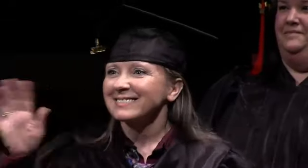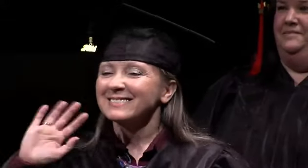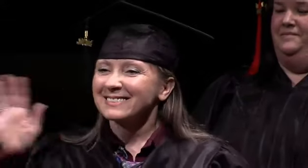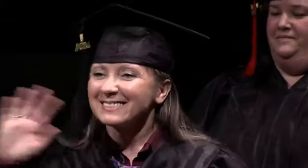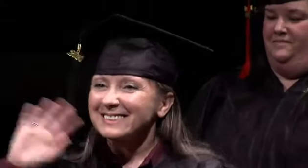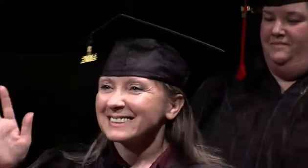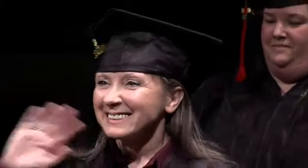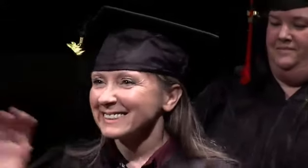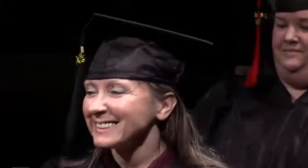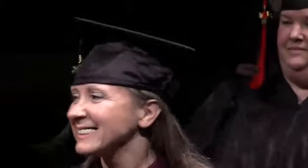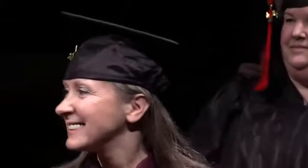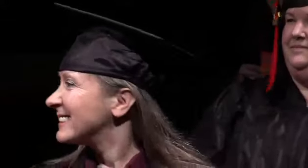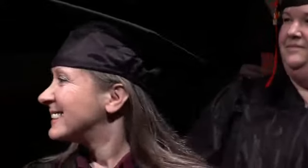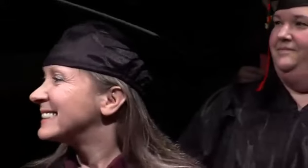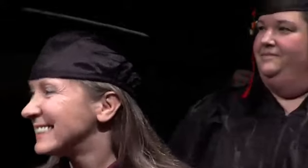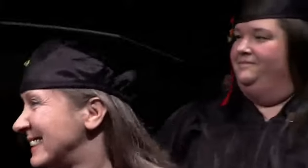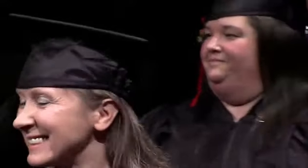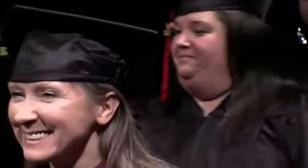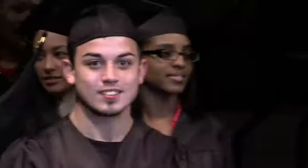Tatiana Libuzania.